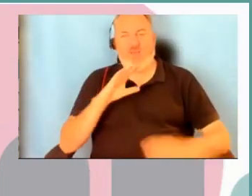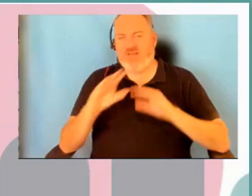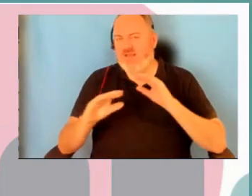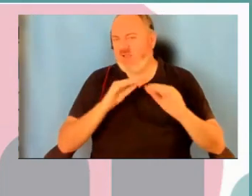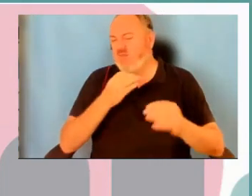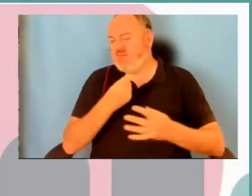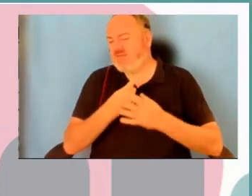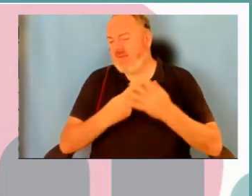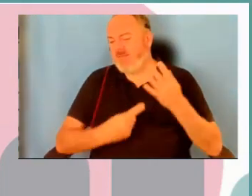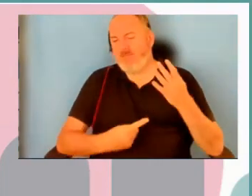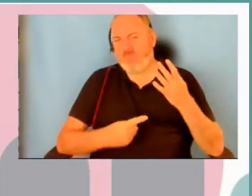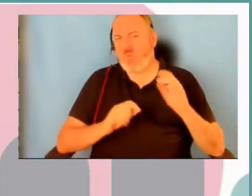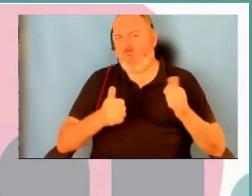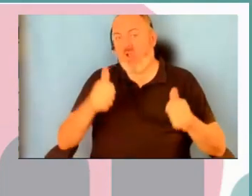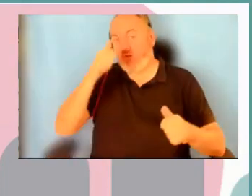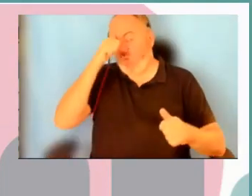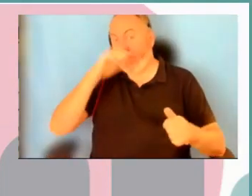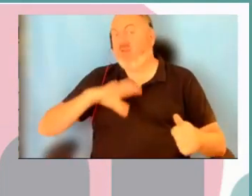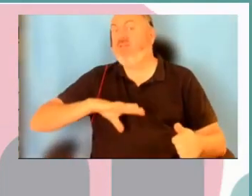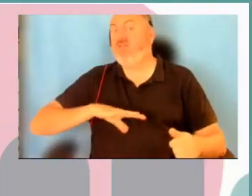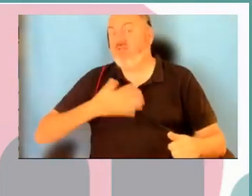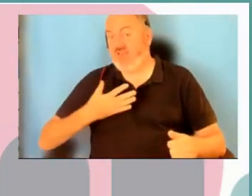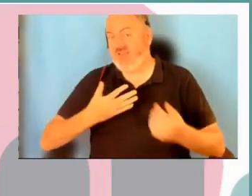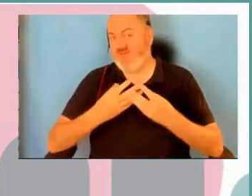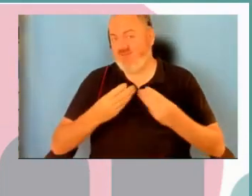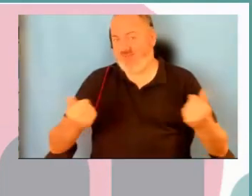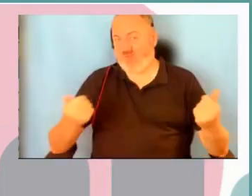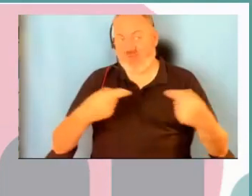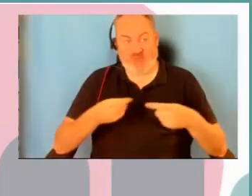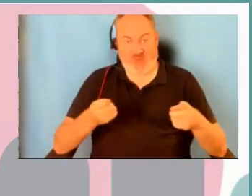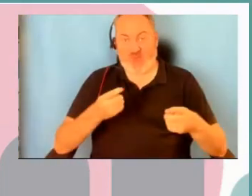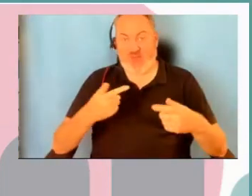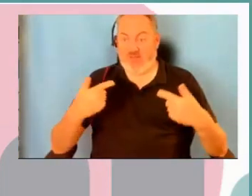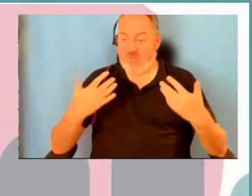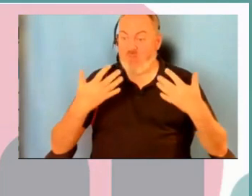few trusted and free resources that you can use.